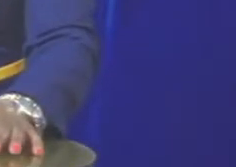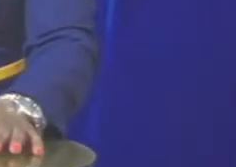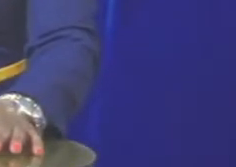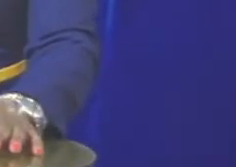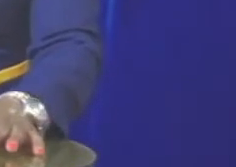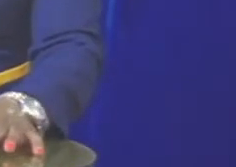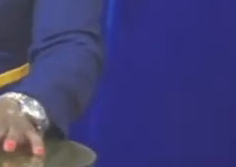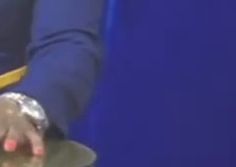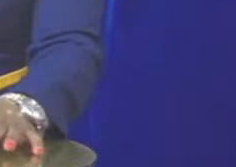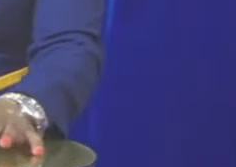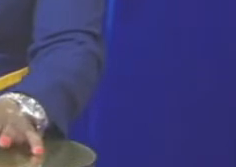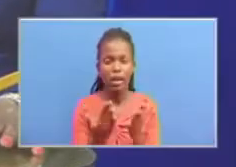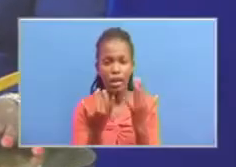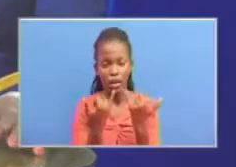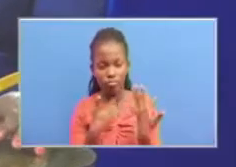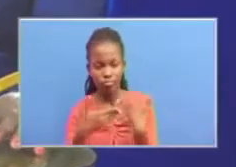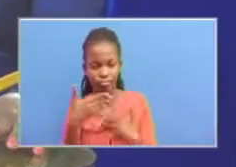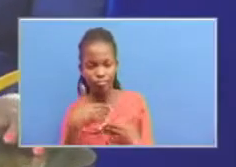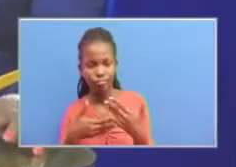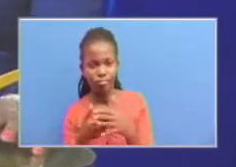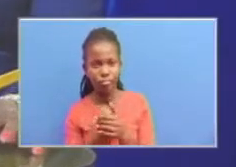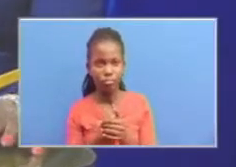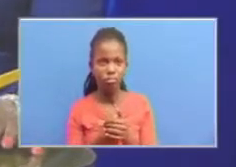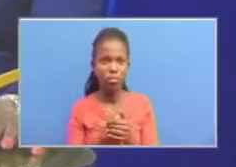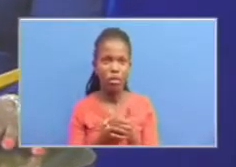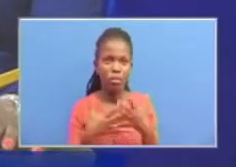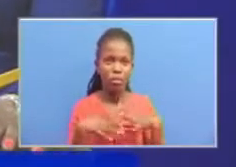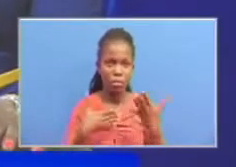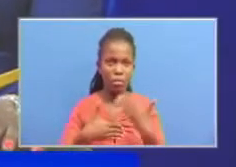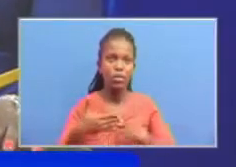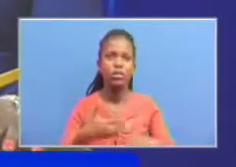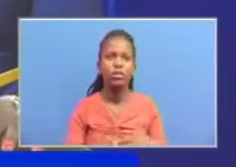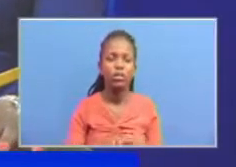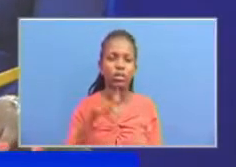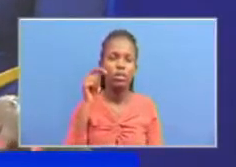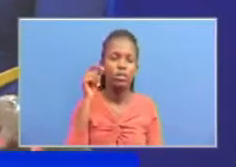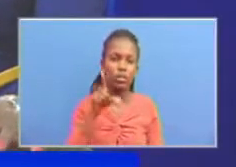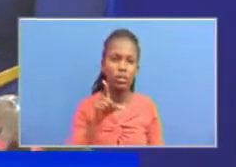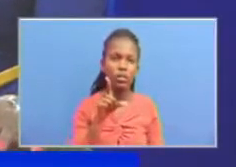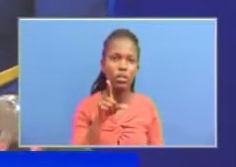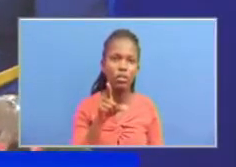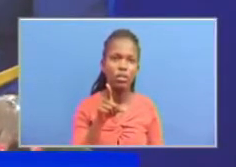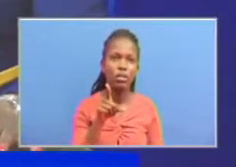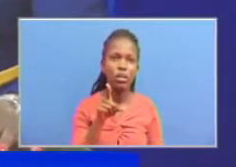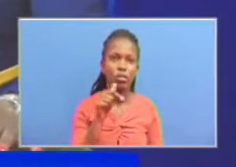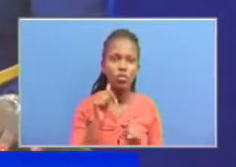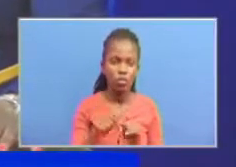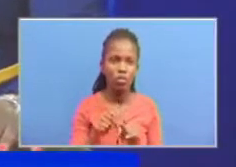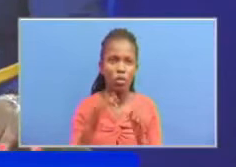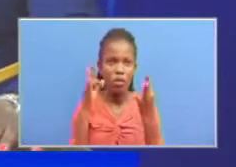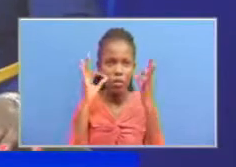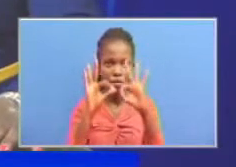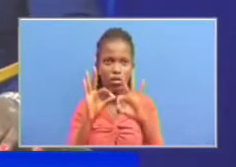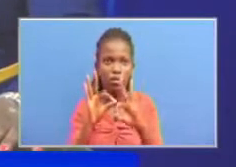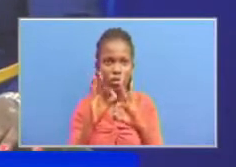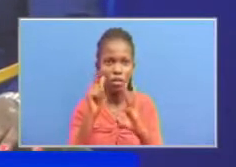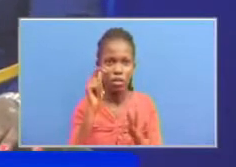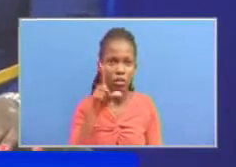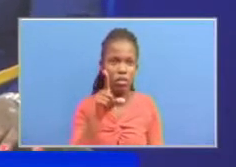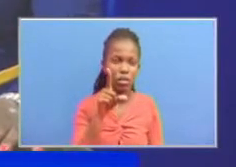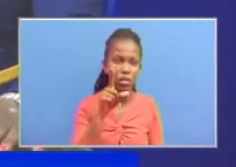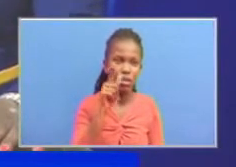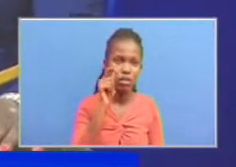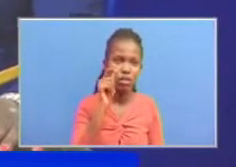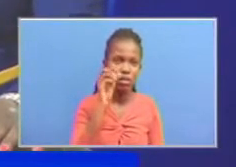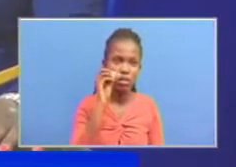Endi musese tirindini wandunu situ nikana atandithia masoko watala nileme ulasmika kutumia kiwanza cha Tala